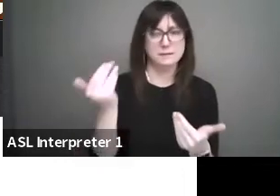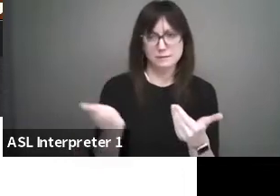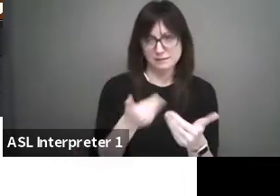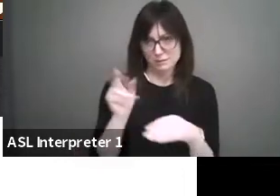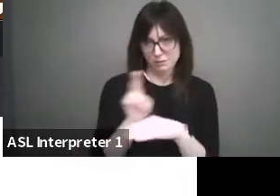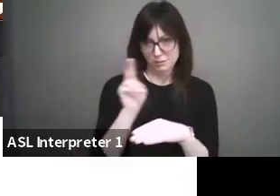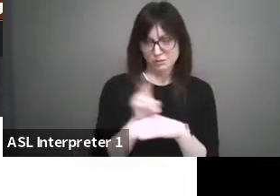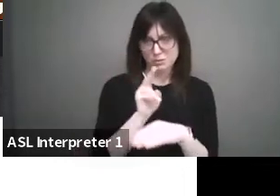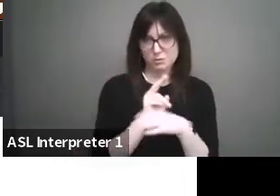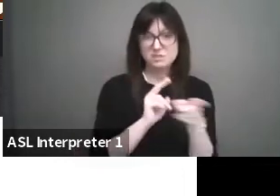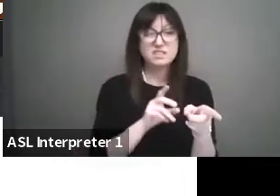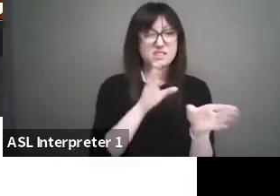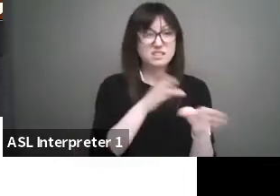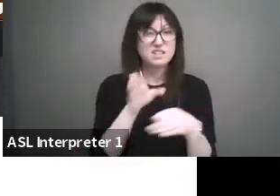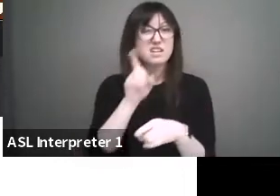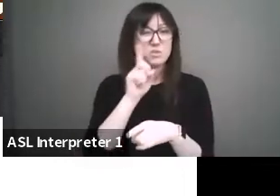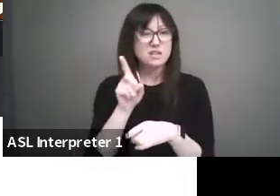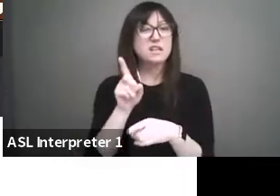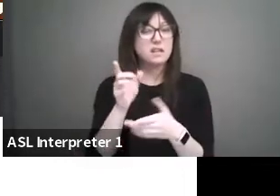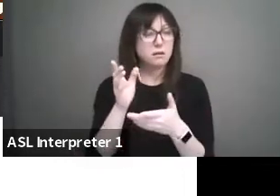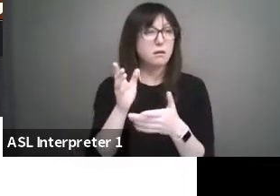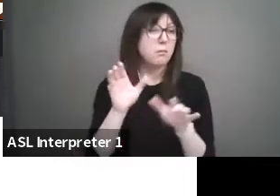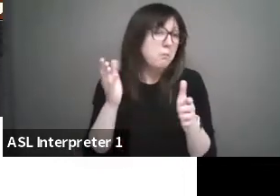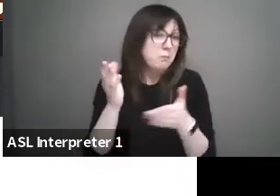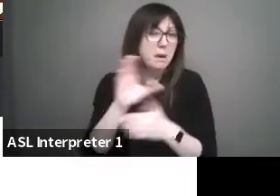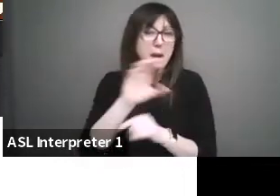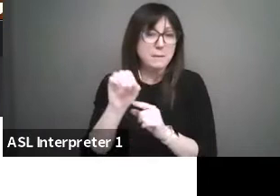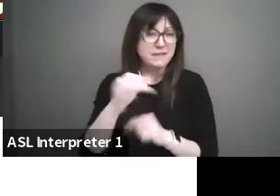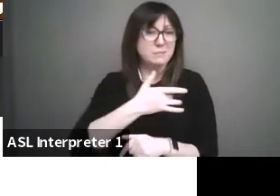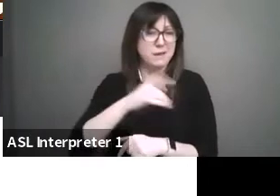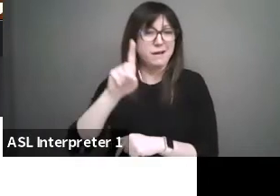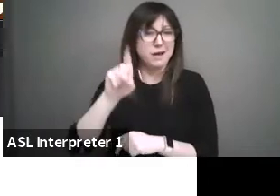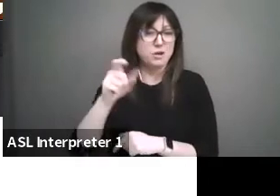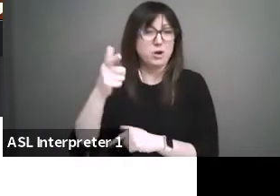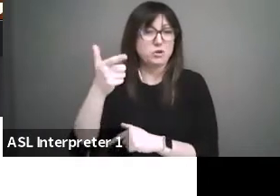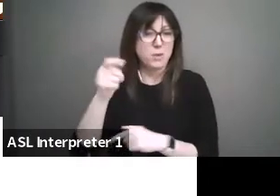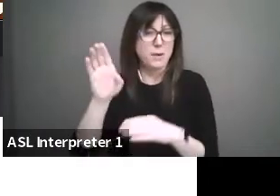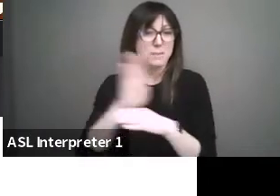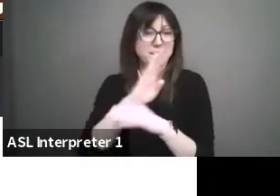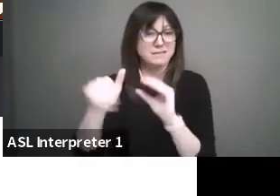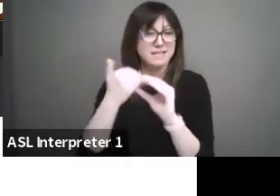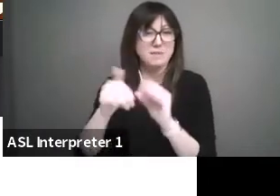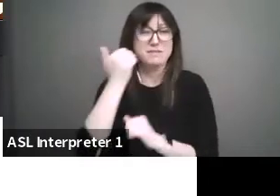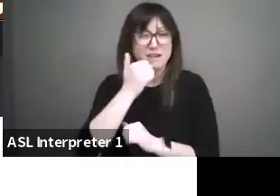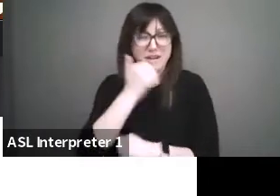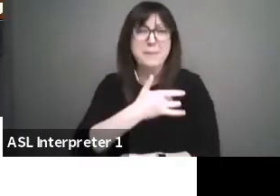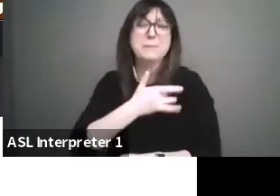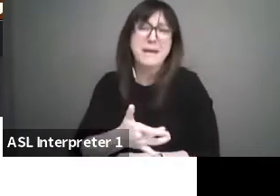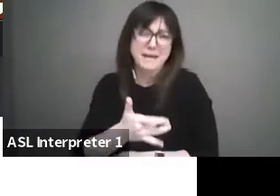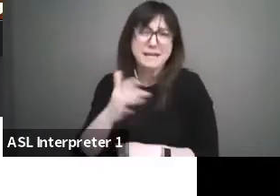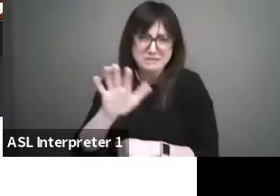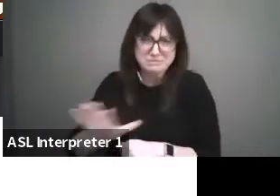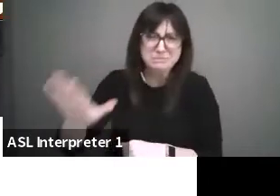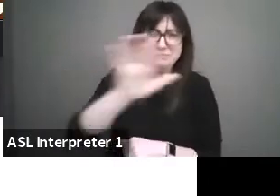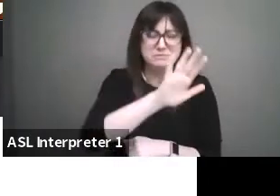Companies actually receive, or at least prospects in companies receive 121 business emails per day on average. And